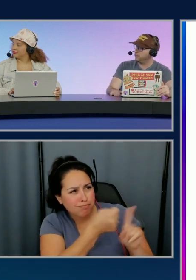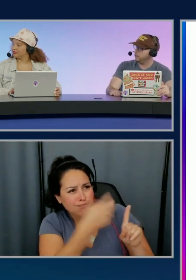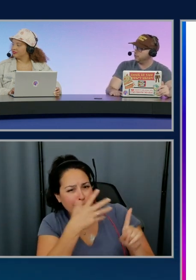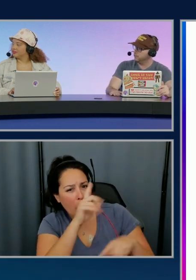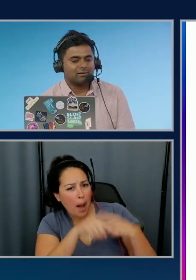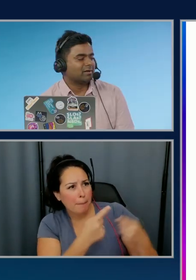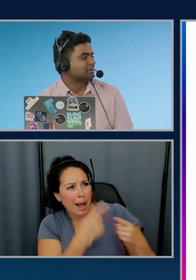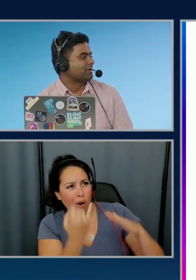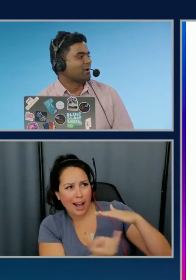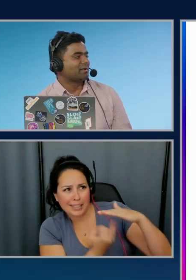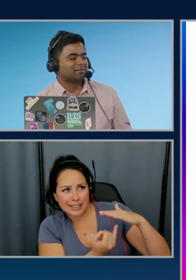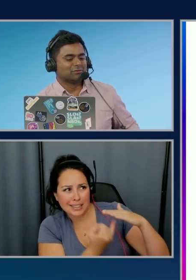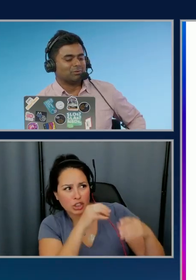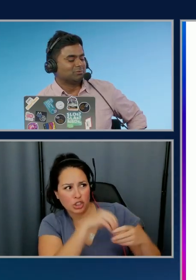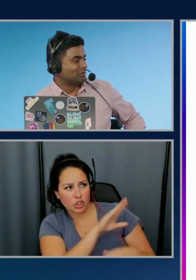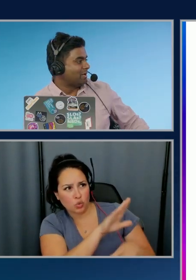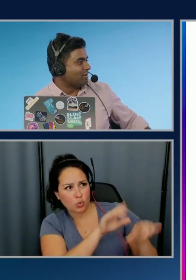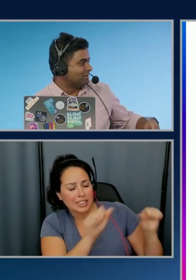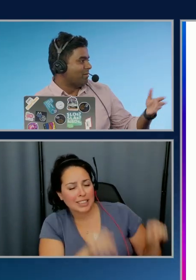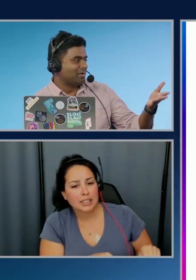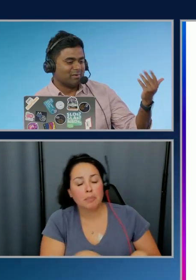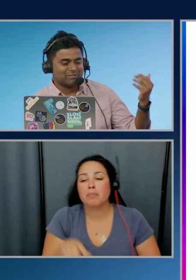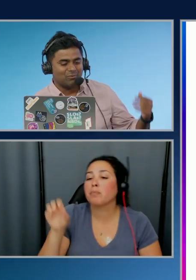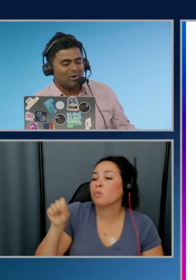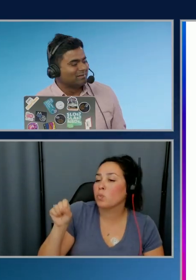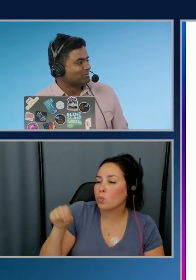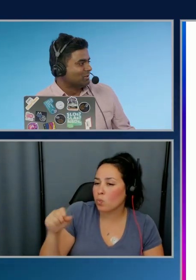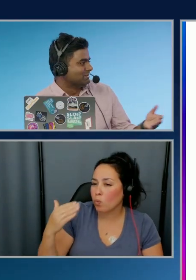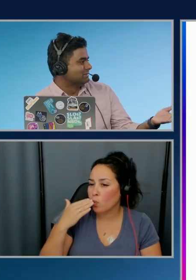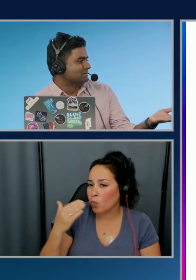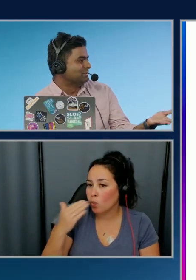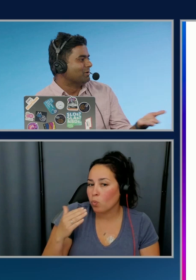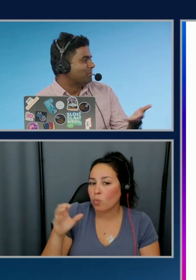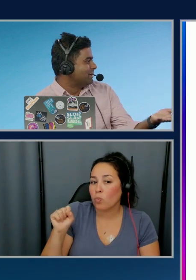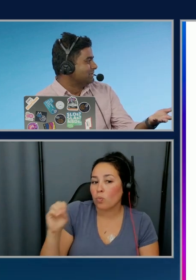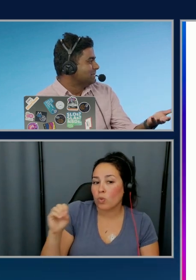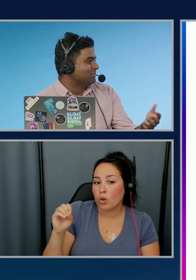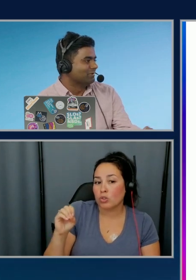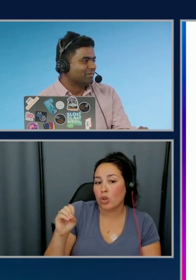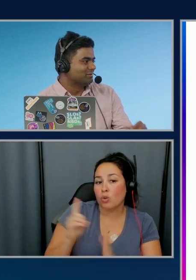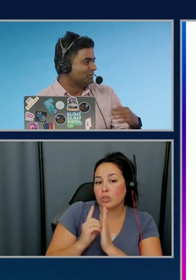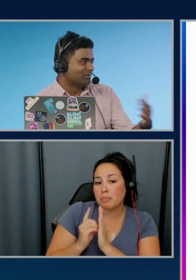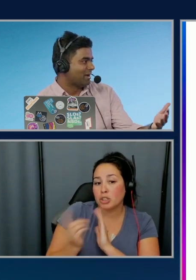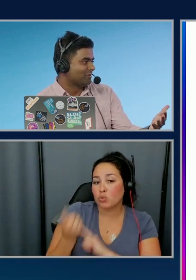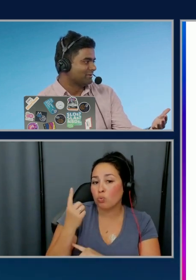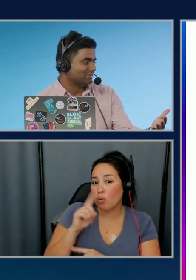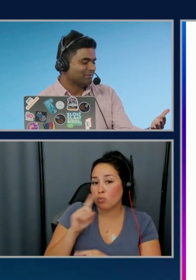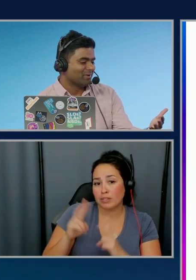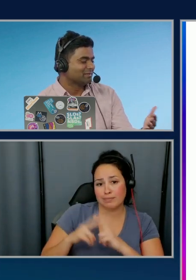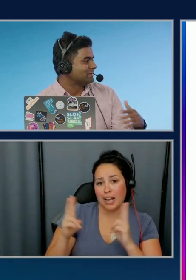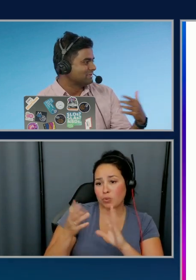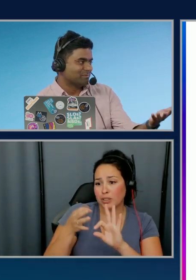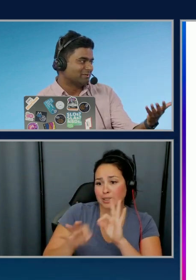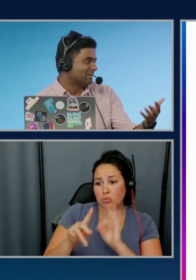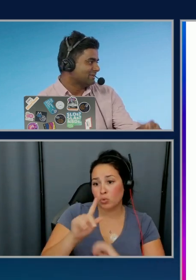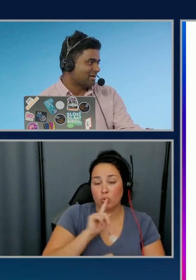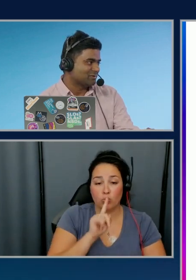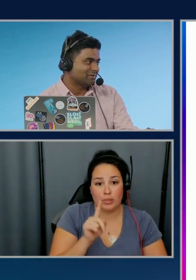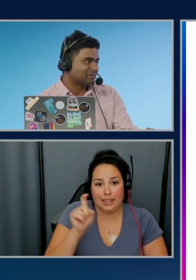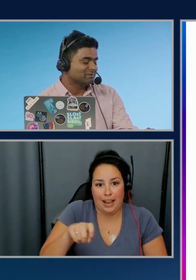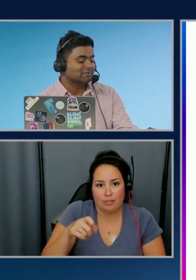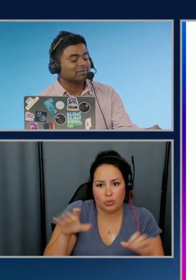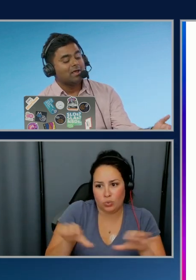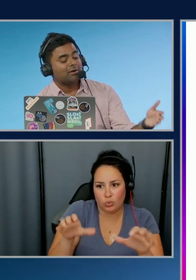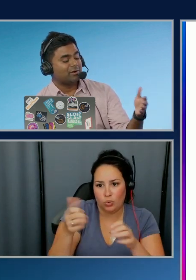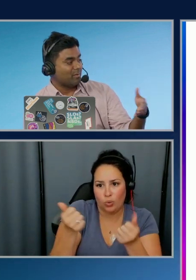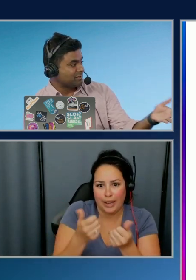terms of isolation? Great segue again. So dimension 1 was, pretty simple, right? You don't have to really do anything, just pick the latest Amazon